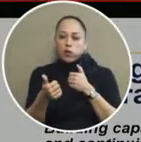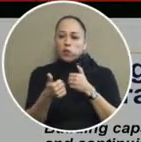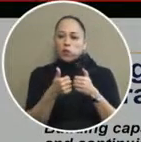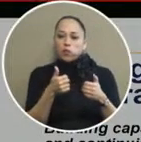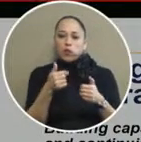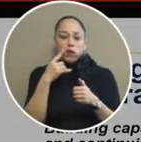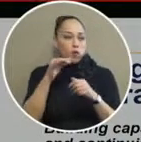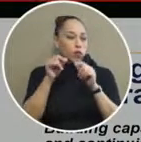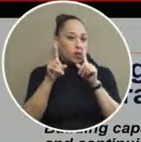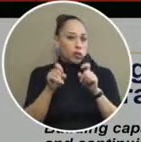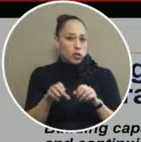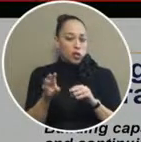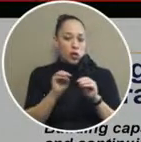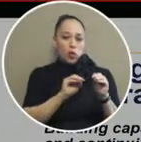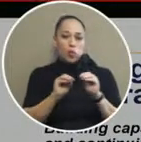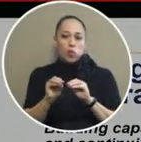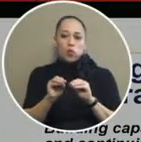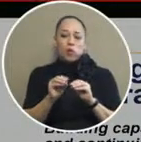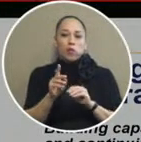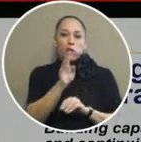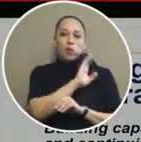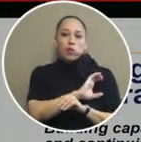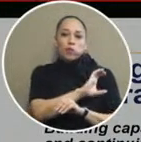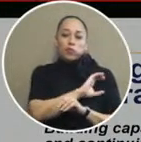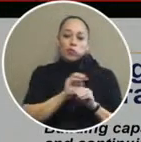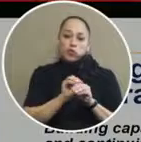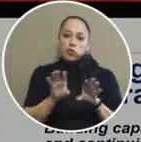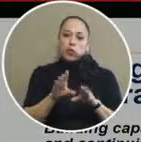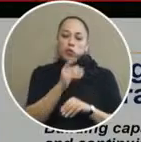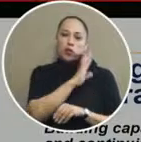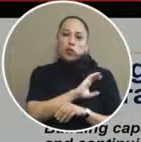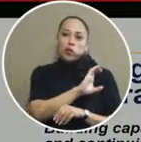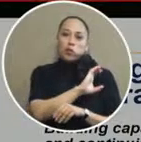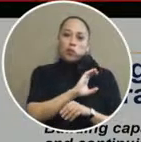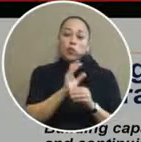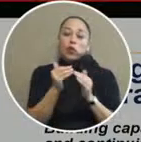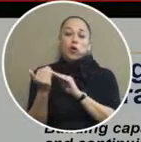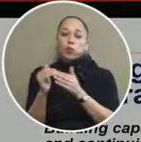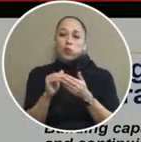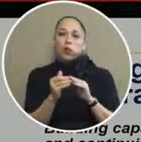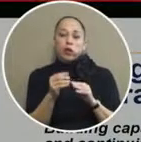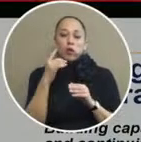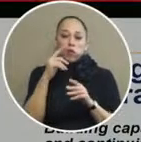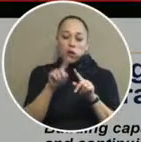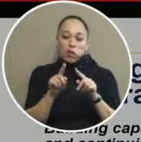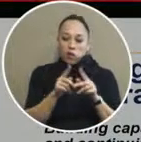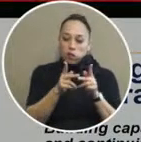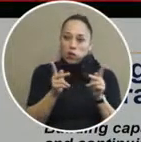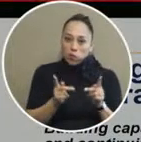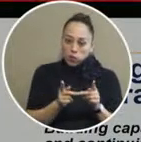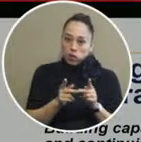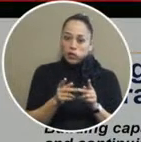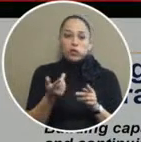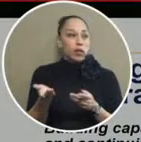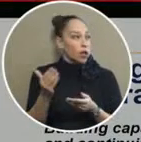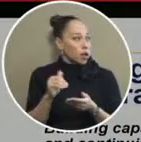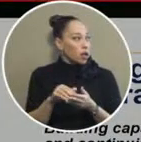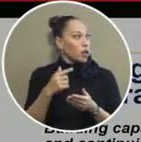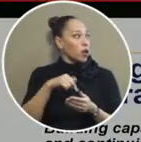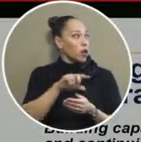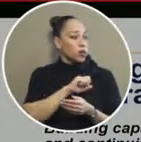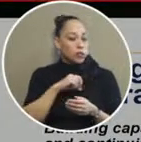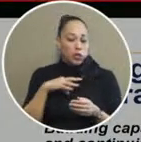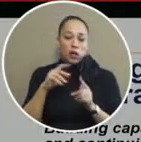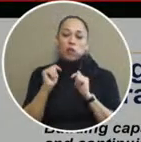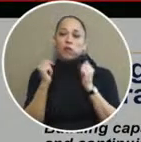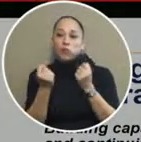drive-through testing and mobile clinics throughout our community. We're looking at 5 regionalized locations that will allow, again, our staff and our teams